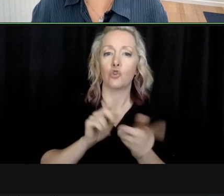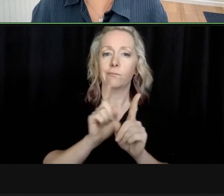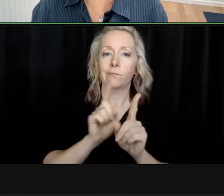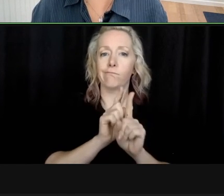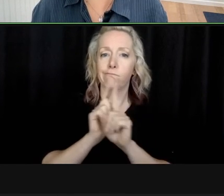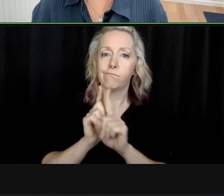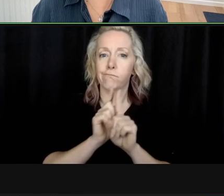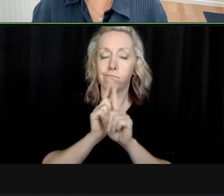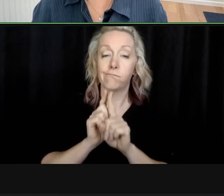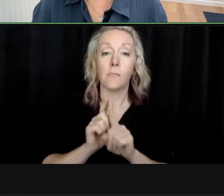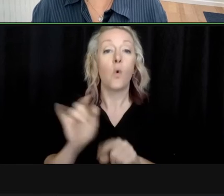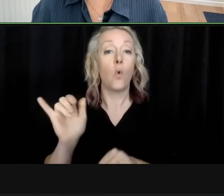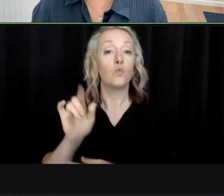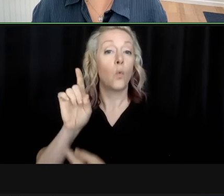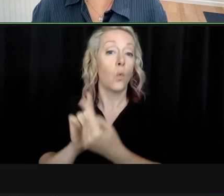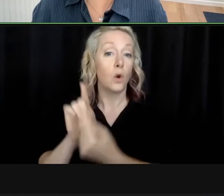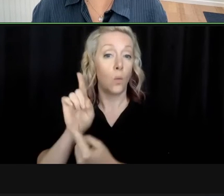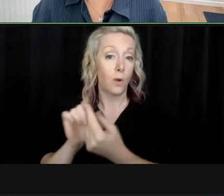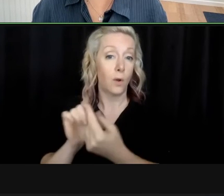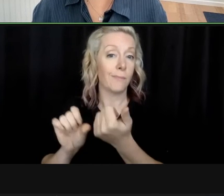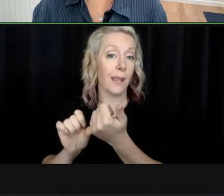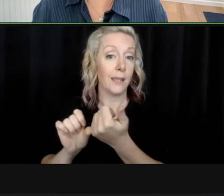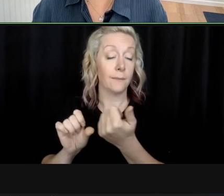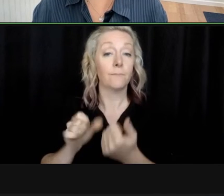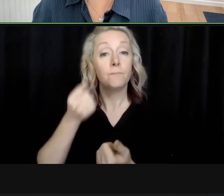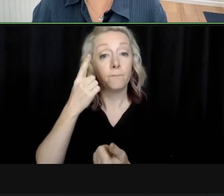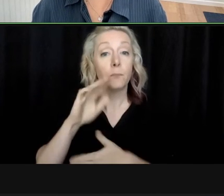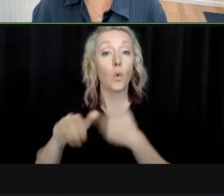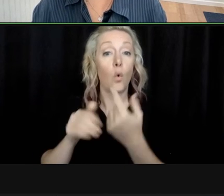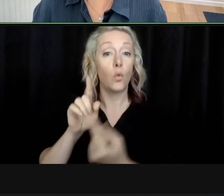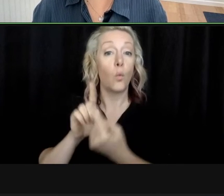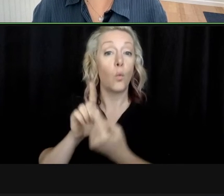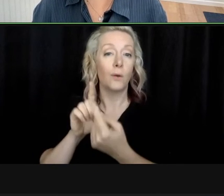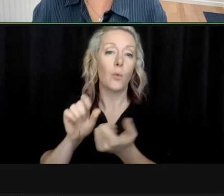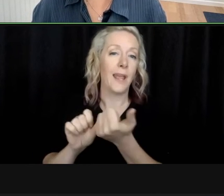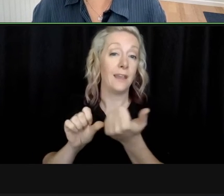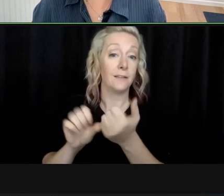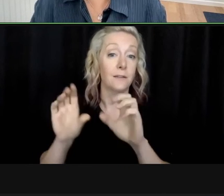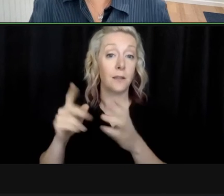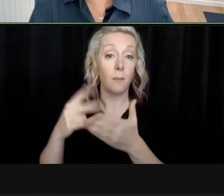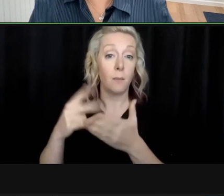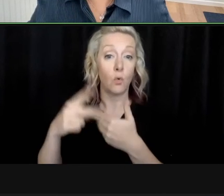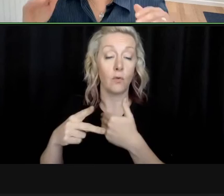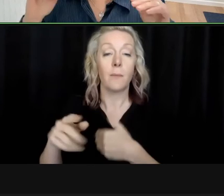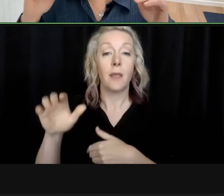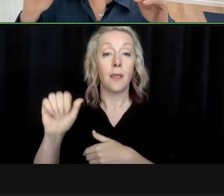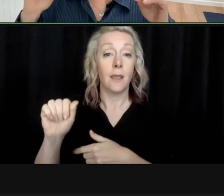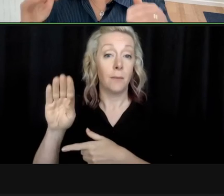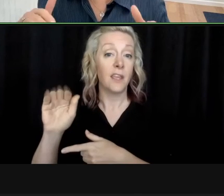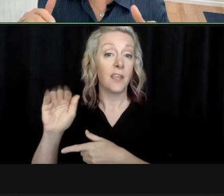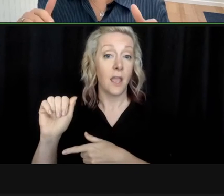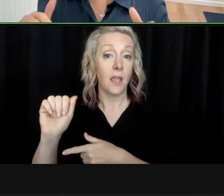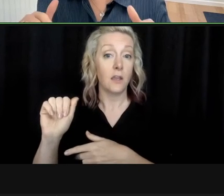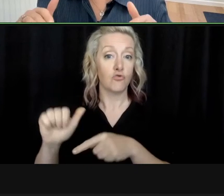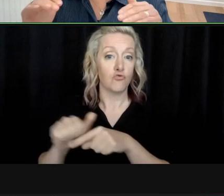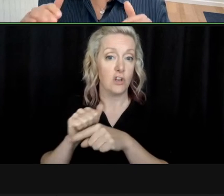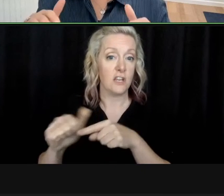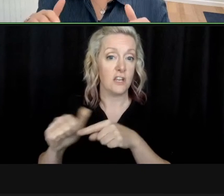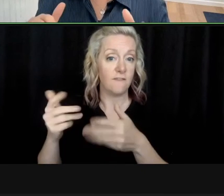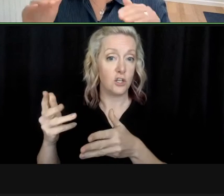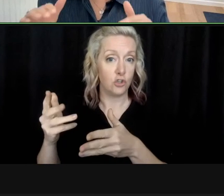had an aide at school. And so all the aides in the program were ABA, so applied behavior analysis